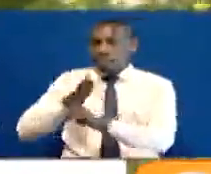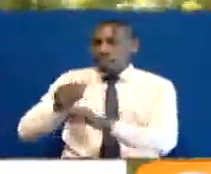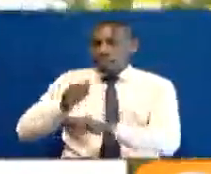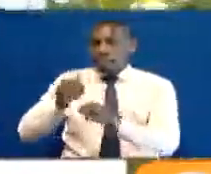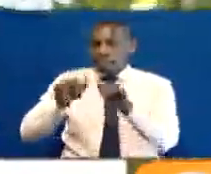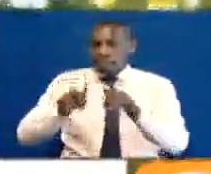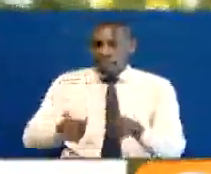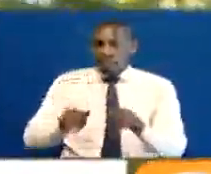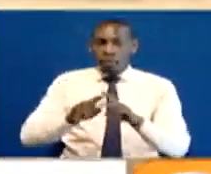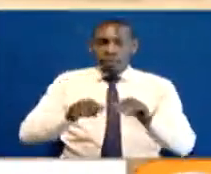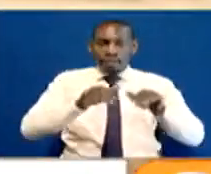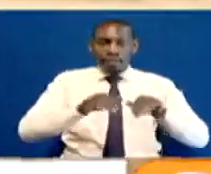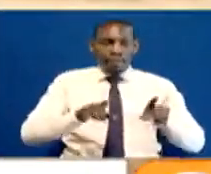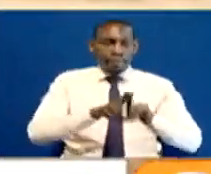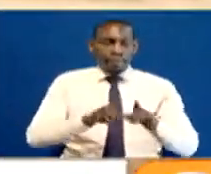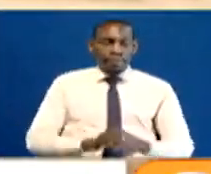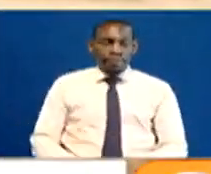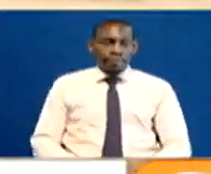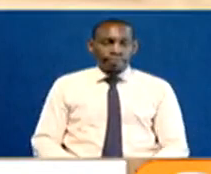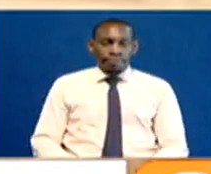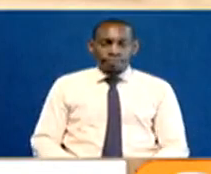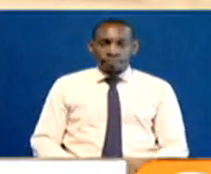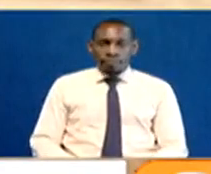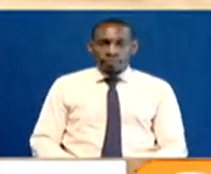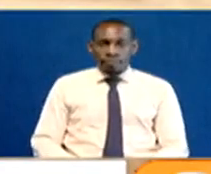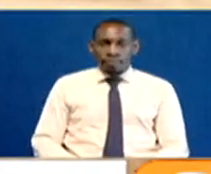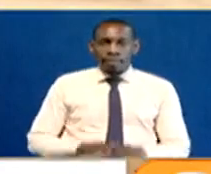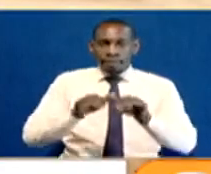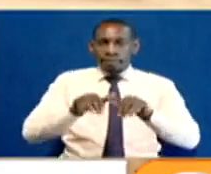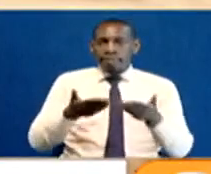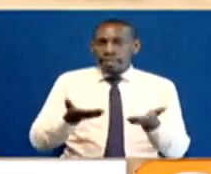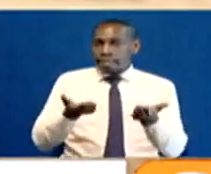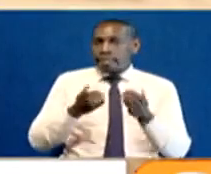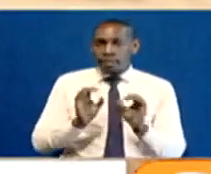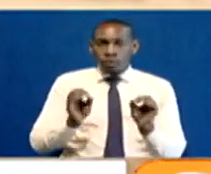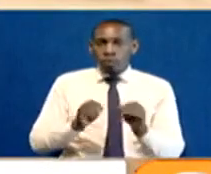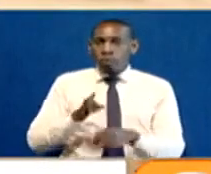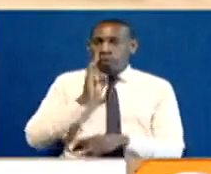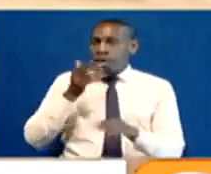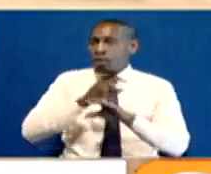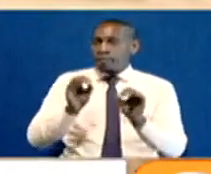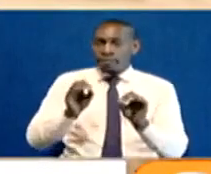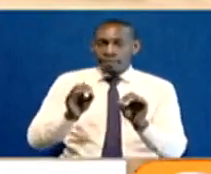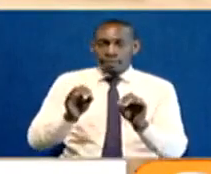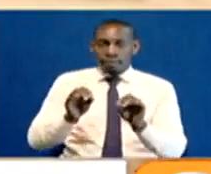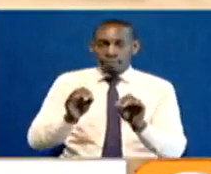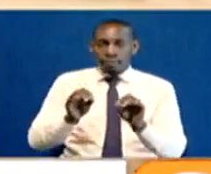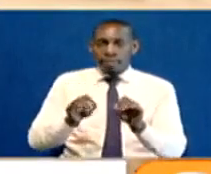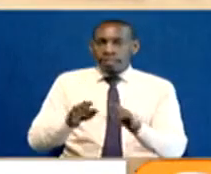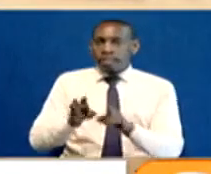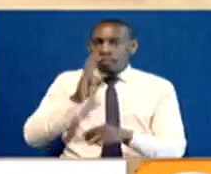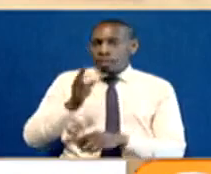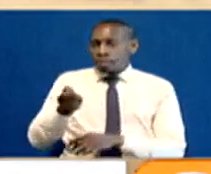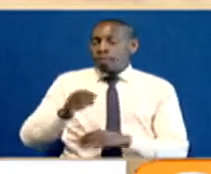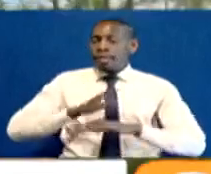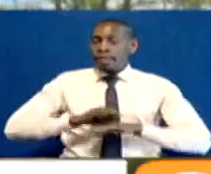farmers into chamomile farming. Hii kilimo haitaji maji mingi, hata ukiwa na maji kidogo unaweza